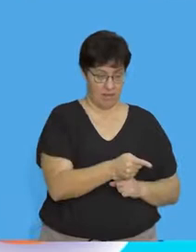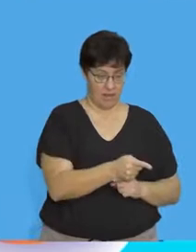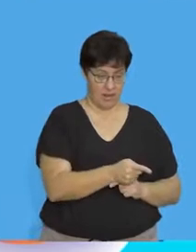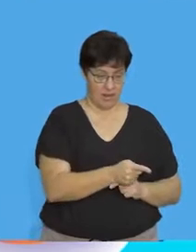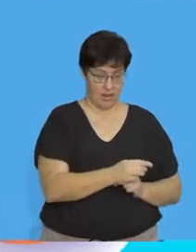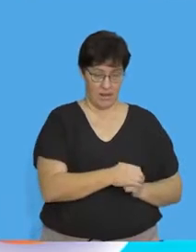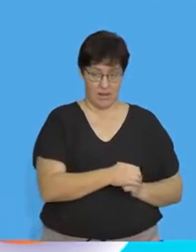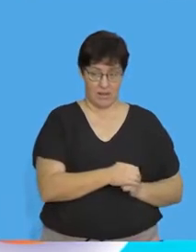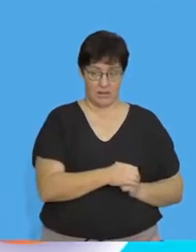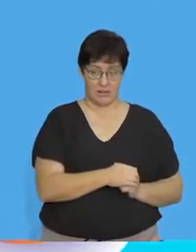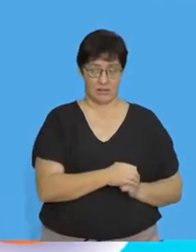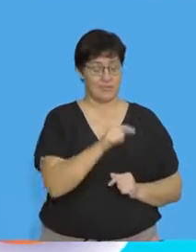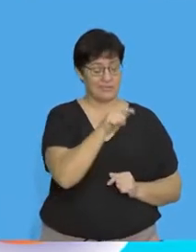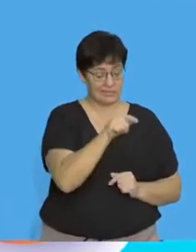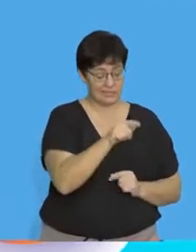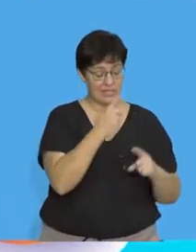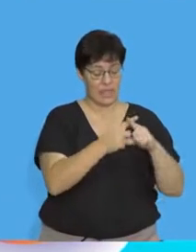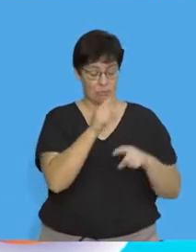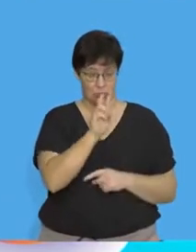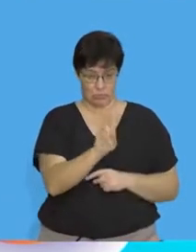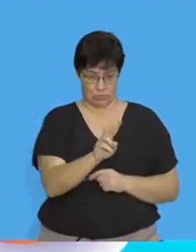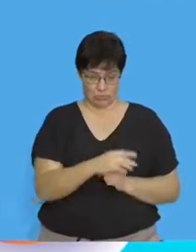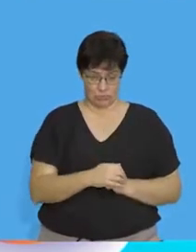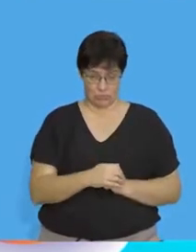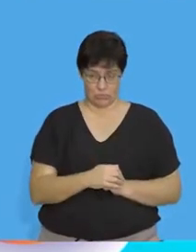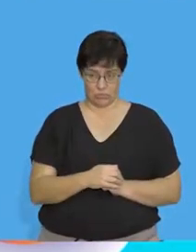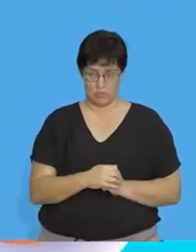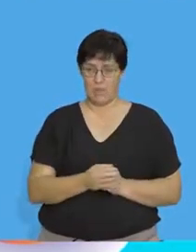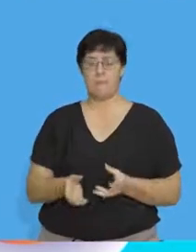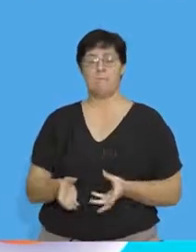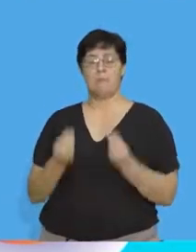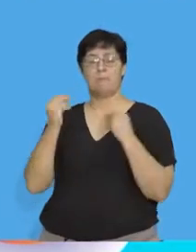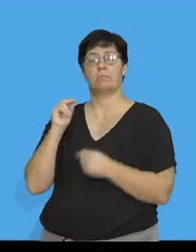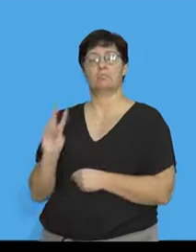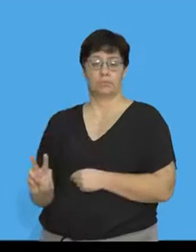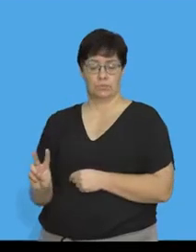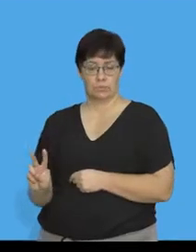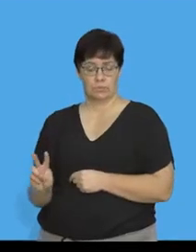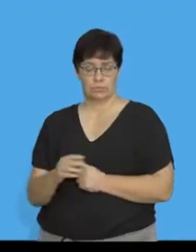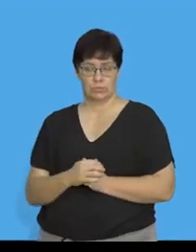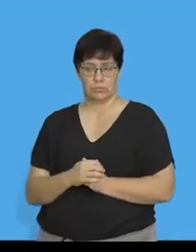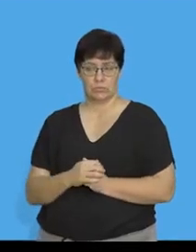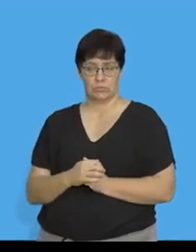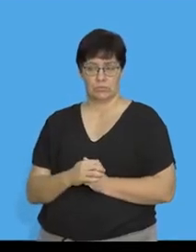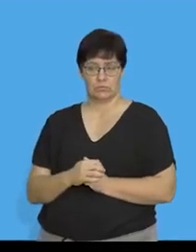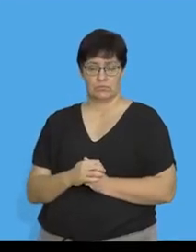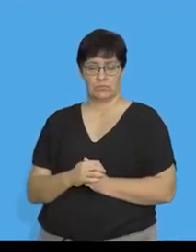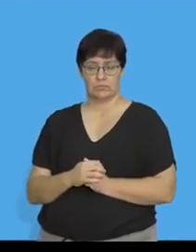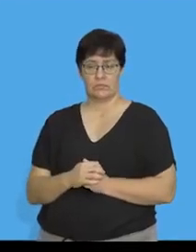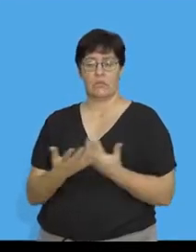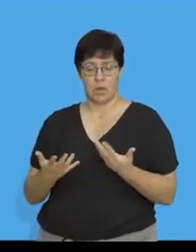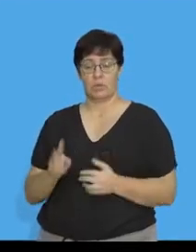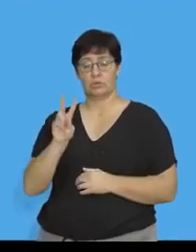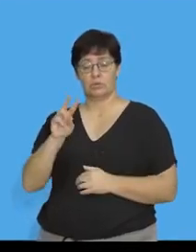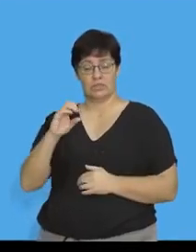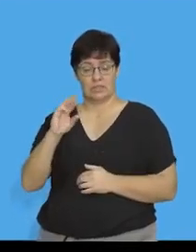did previously? We looked at the factor that we can multiply each term by. So I'm going to have a look